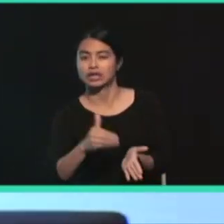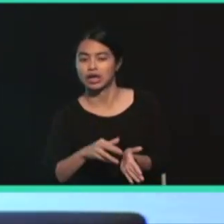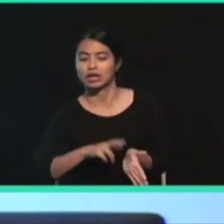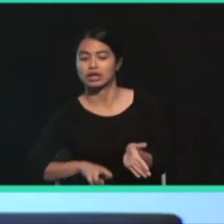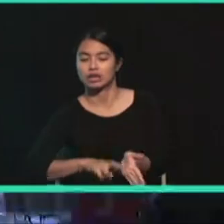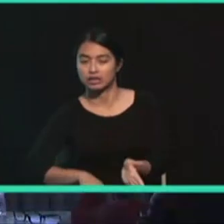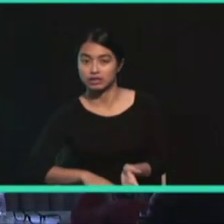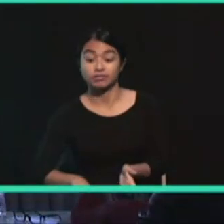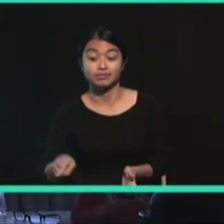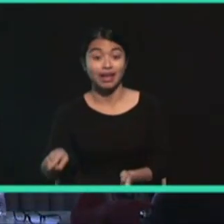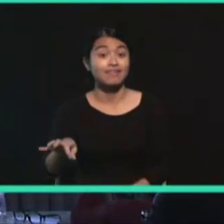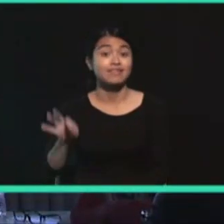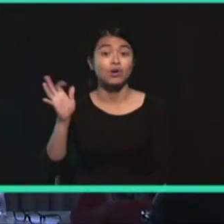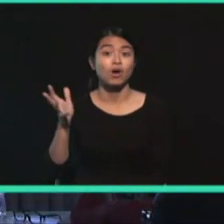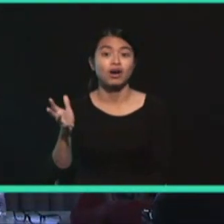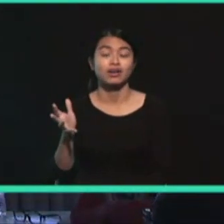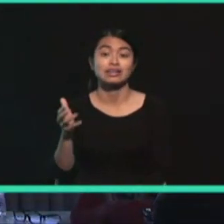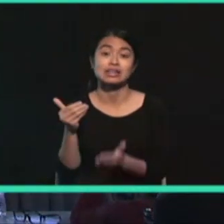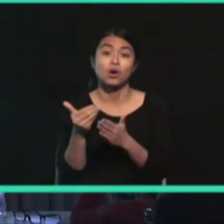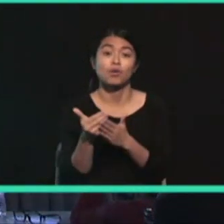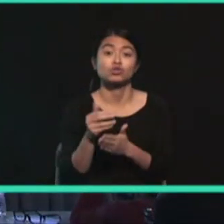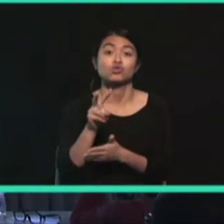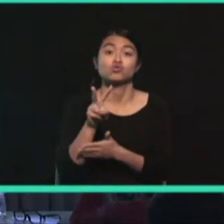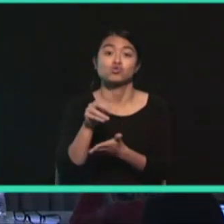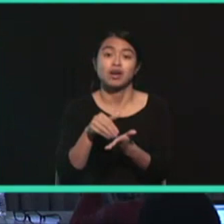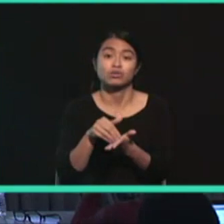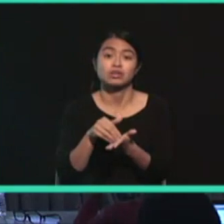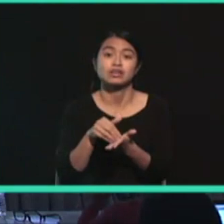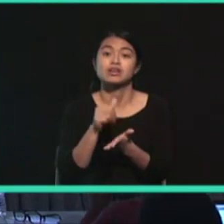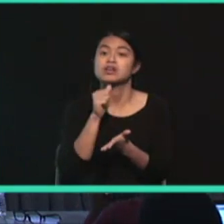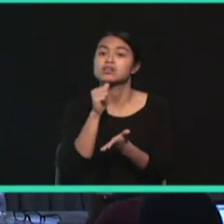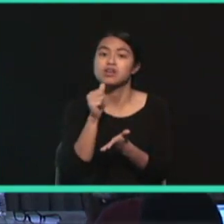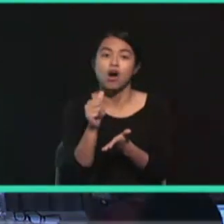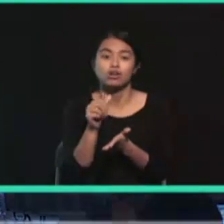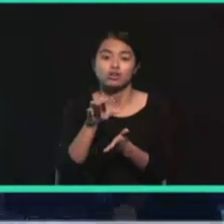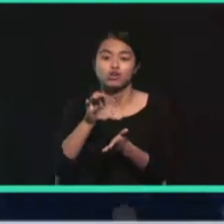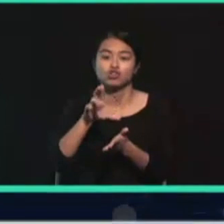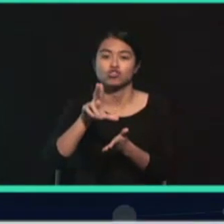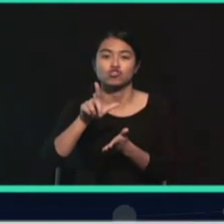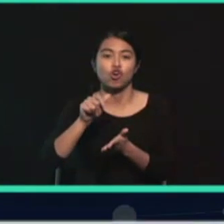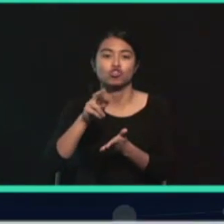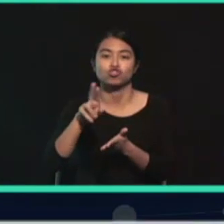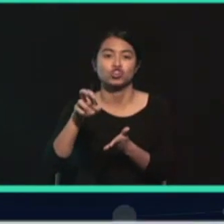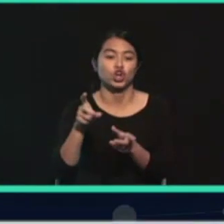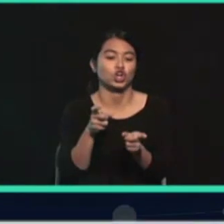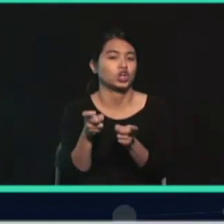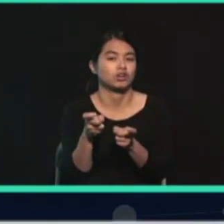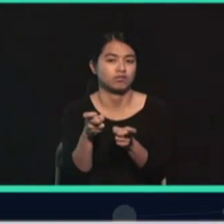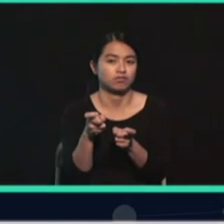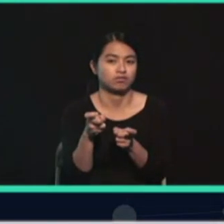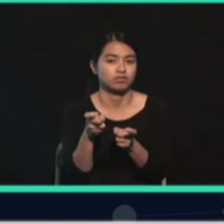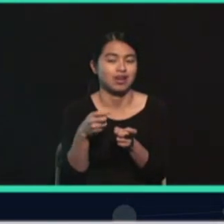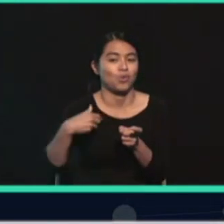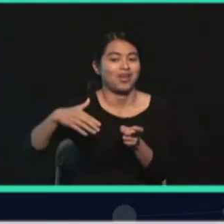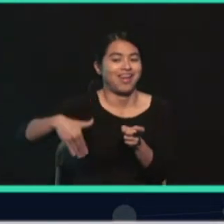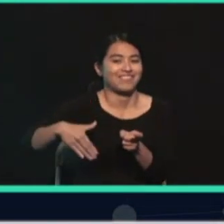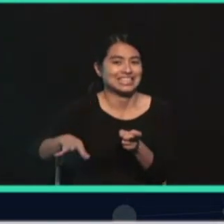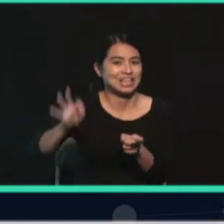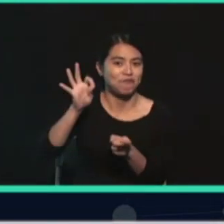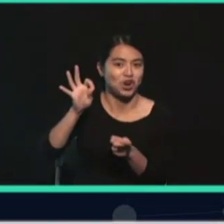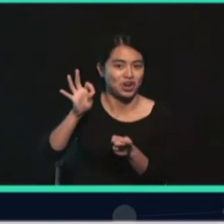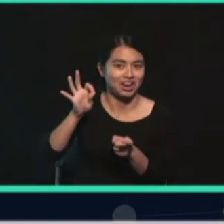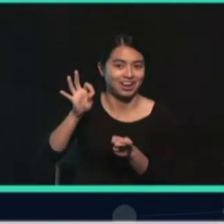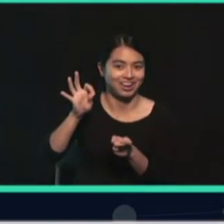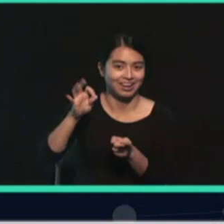method, they found almost 2,000 uncultured bacteria that have not been known so far. And